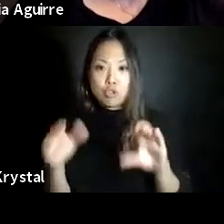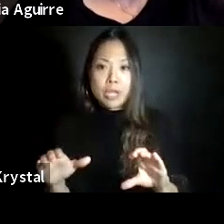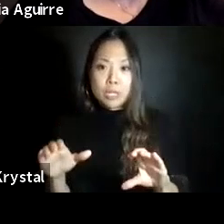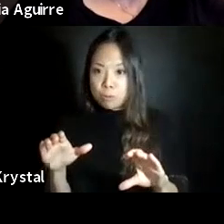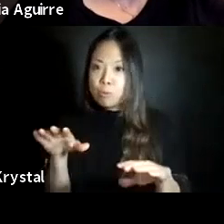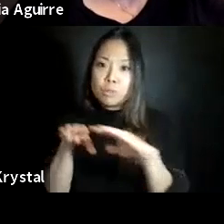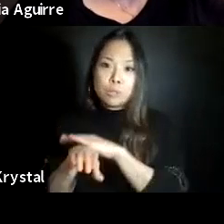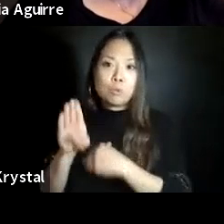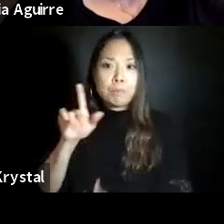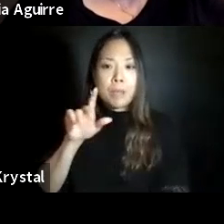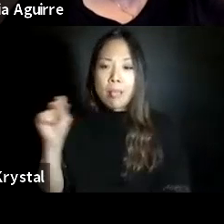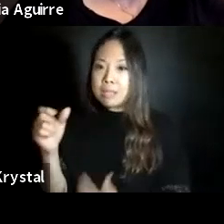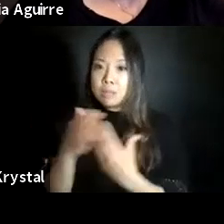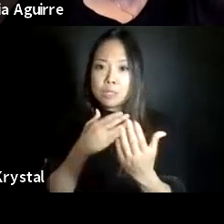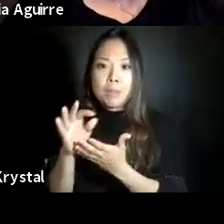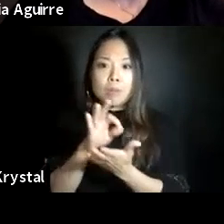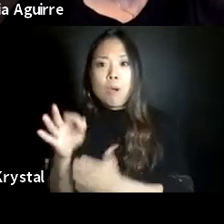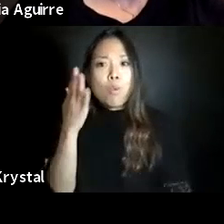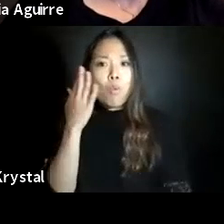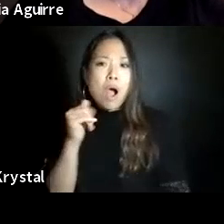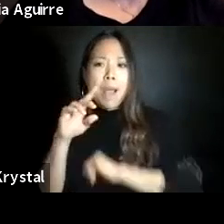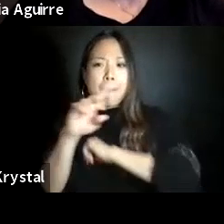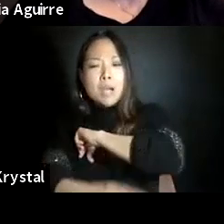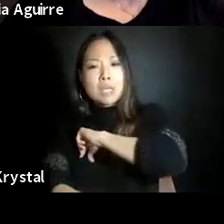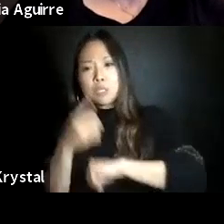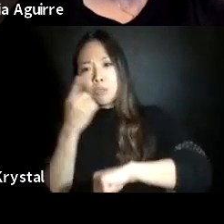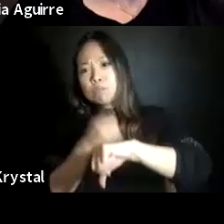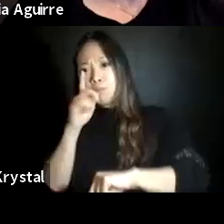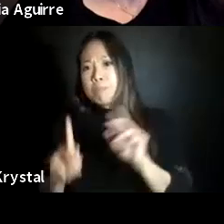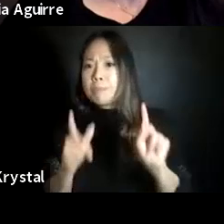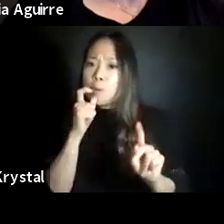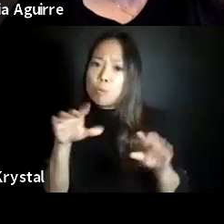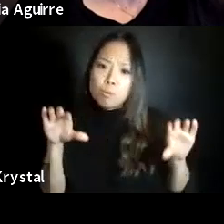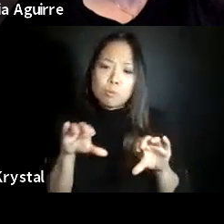gain. Why should we punish those who perform well? Thank you for listening.